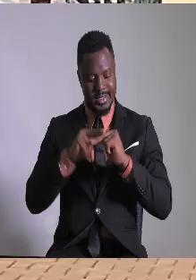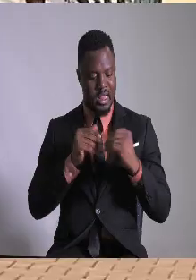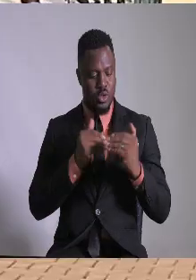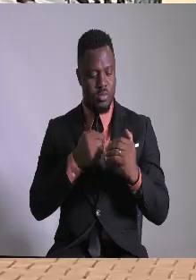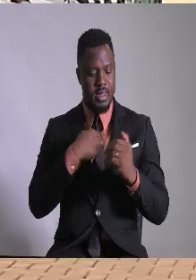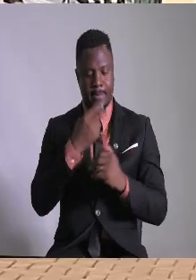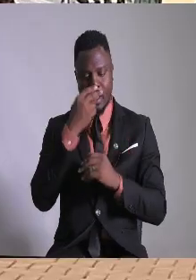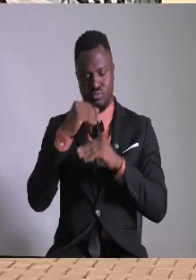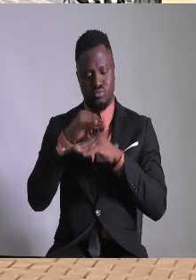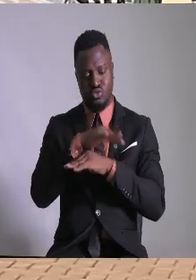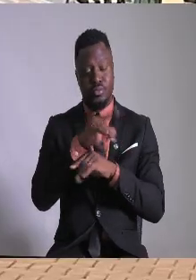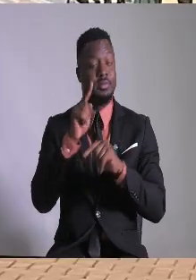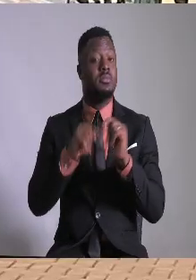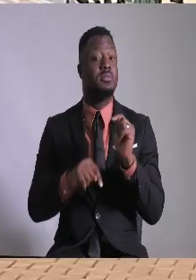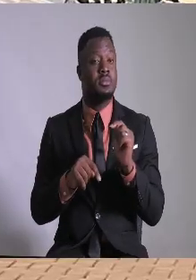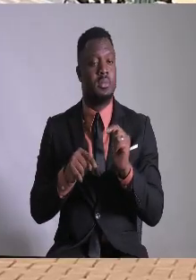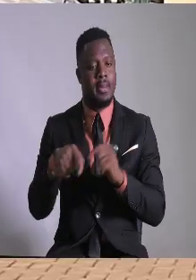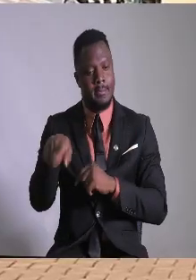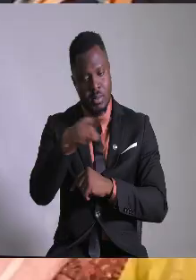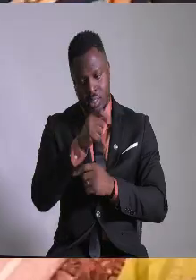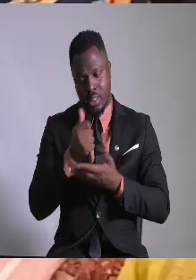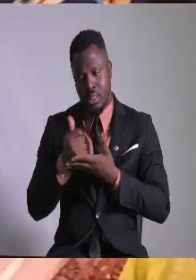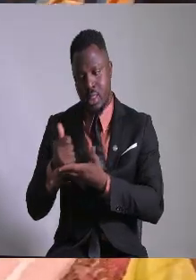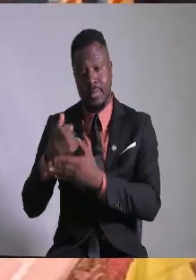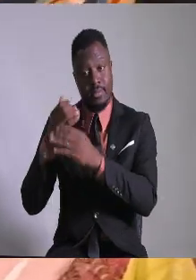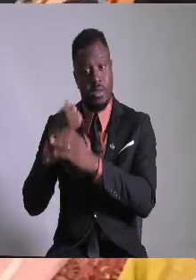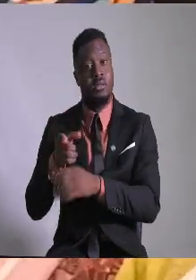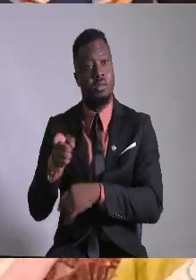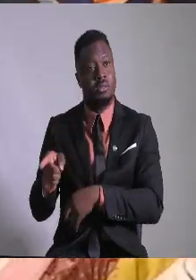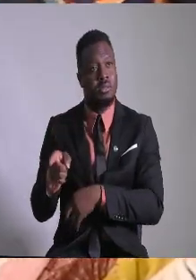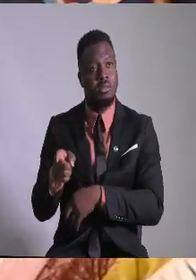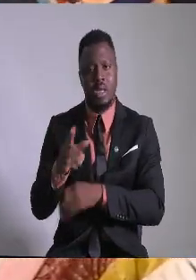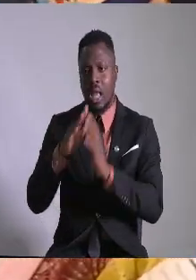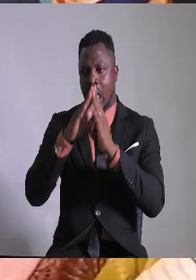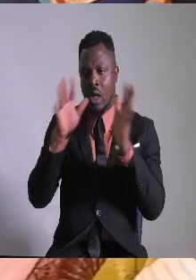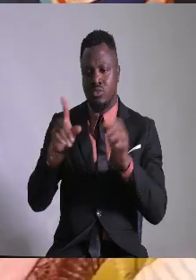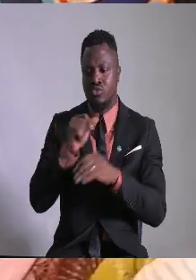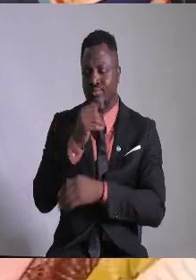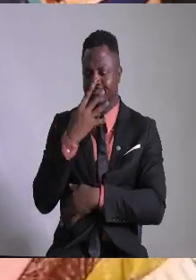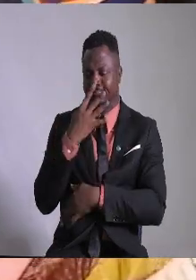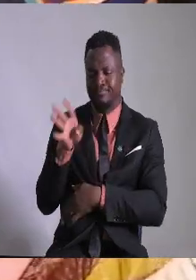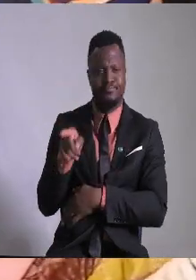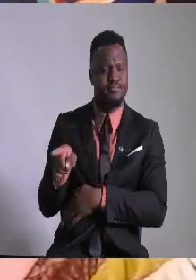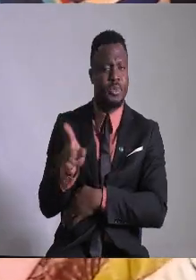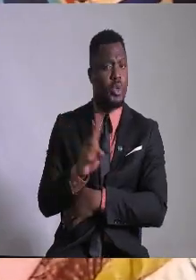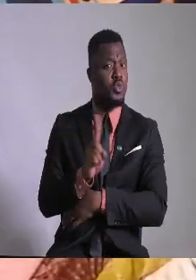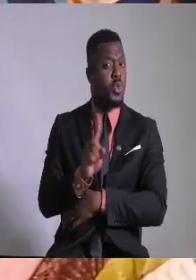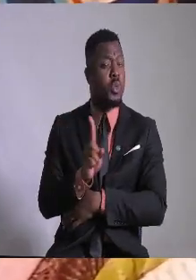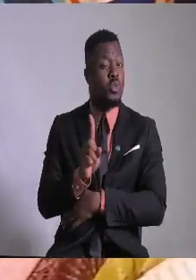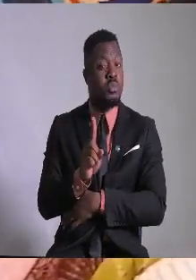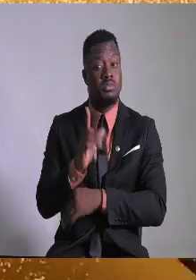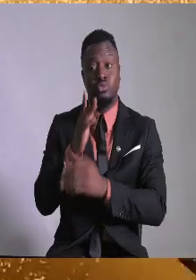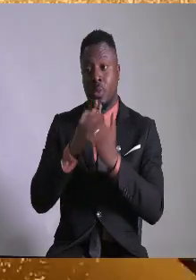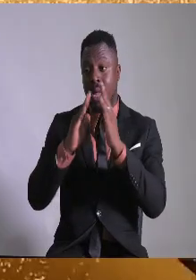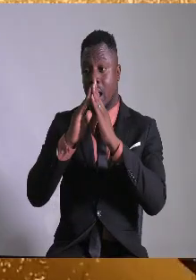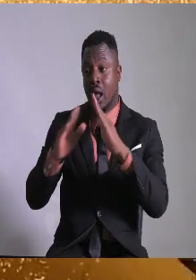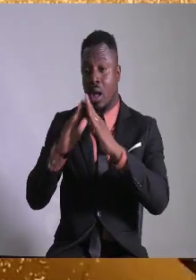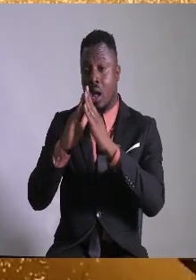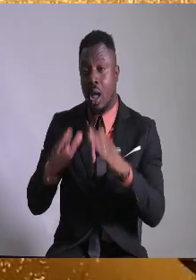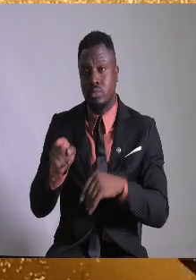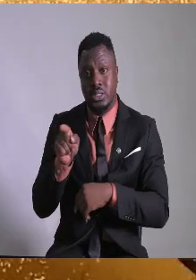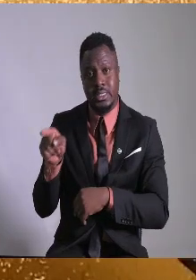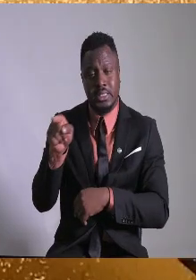blind. People should take care of them. The house should not neglect them. Because most of the times, when it comes to some